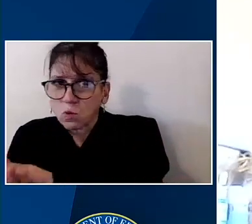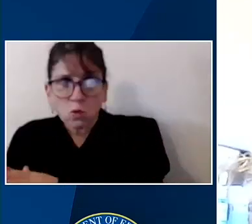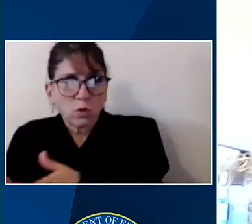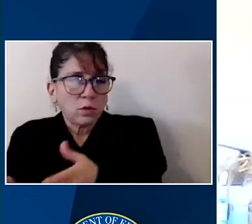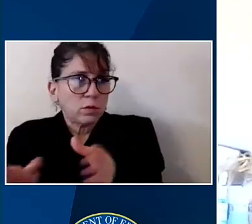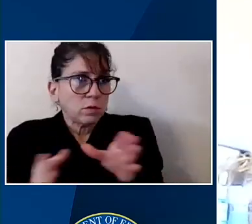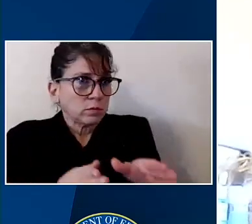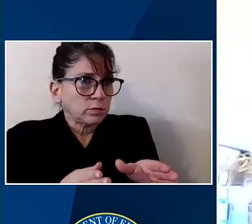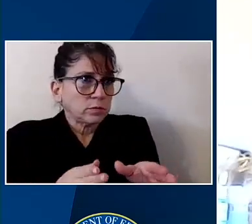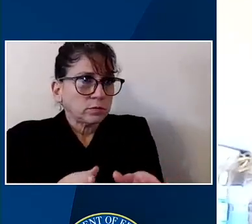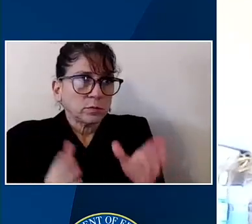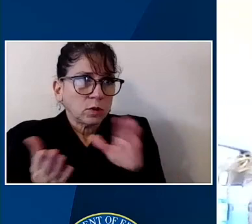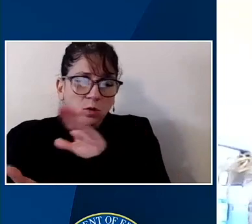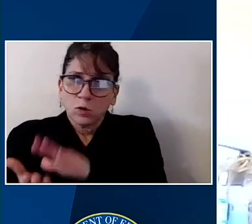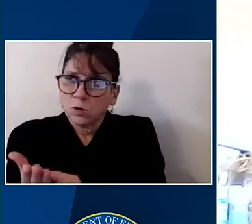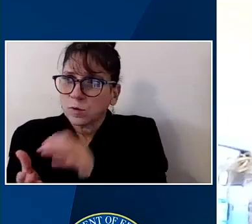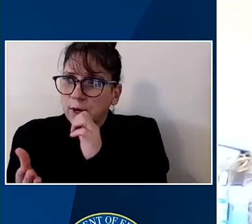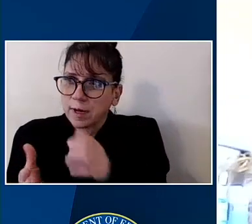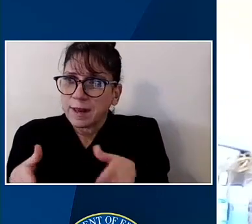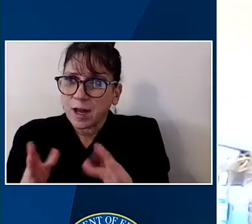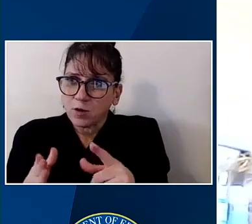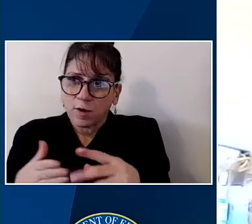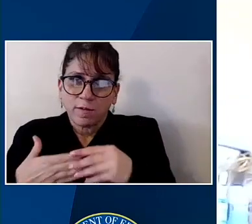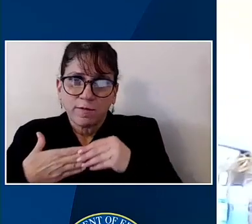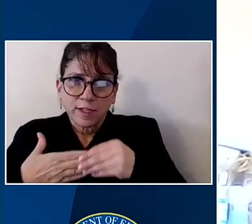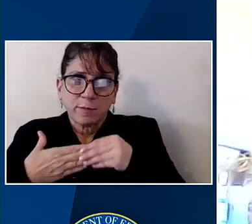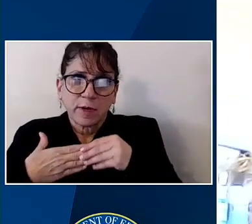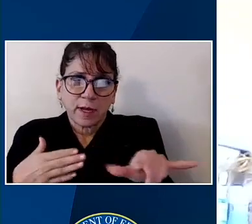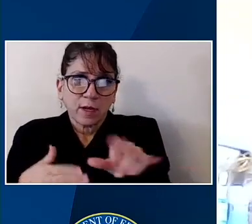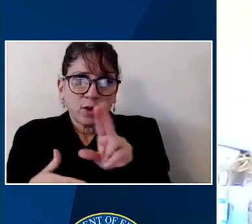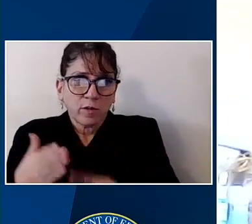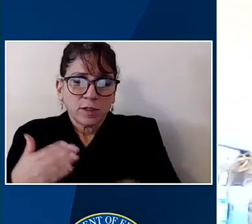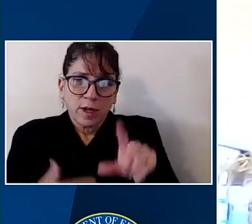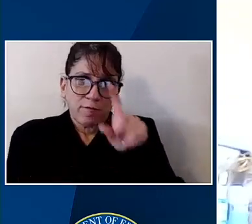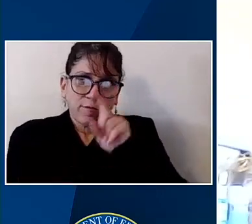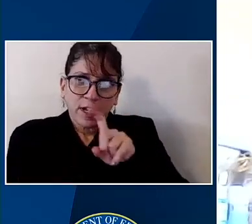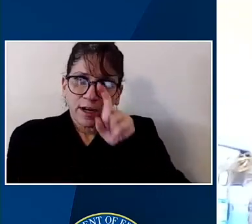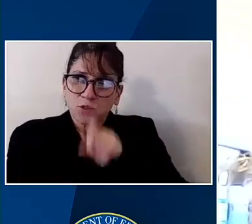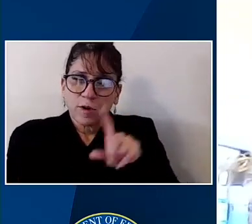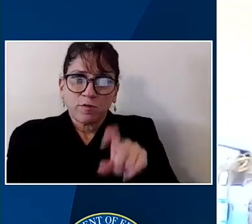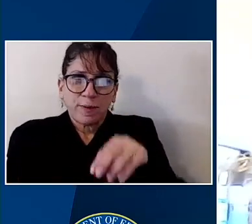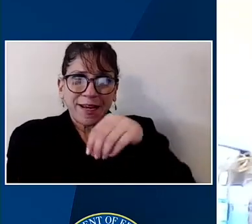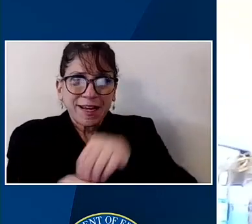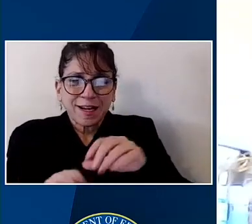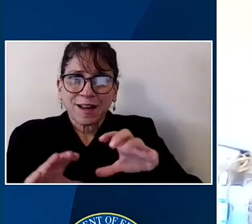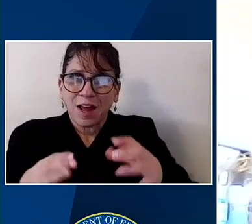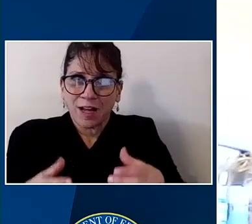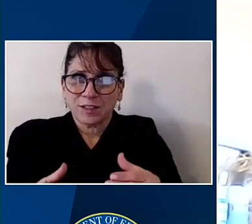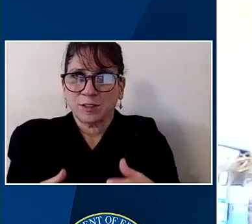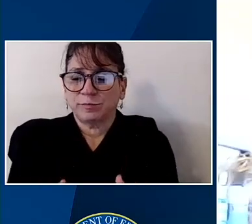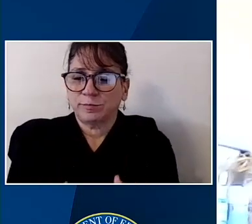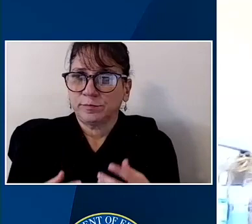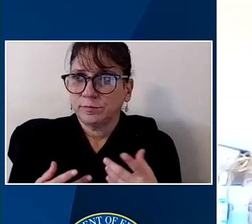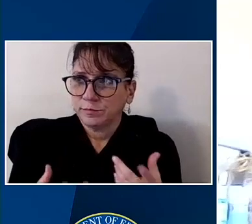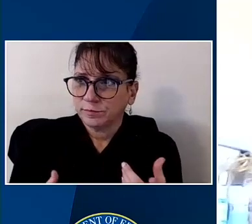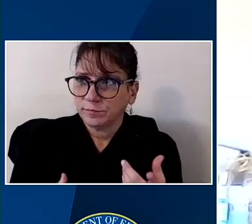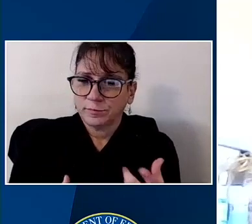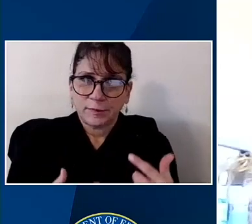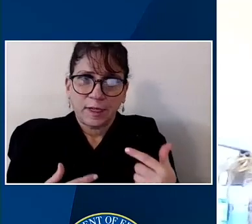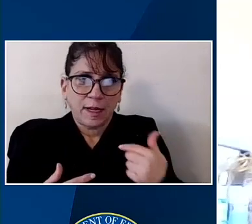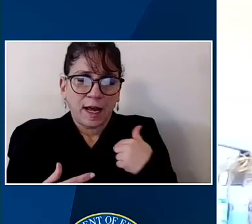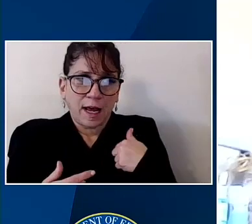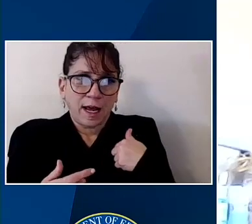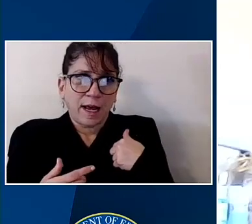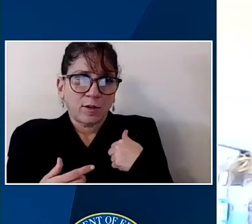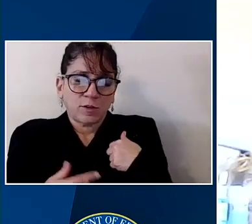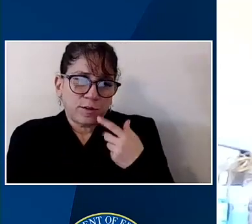schools wouldn't allow you to have the flexibility like the University of Phoenix. You had to be in class. Therefore, I had to take care